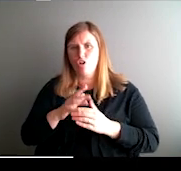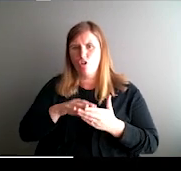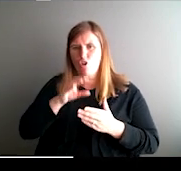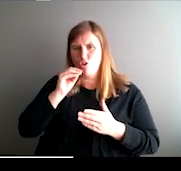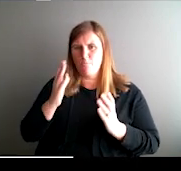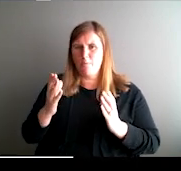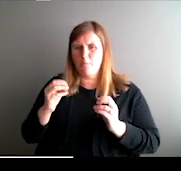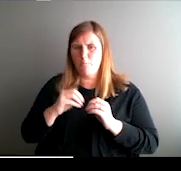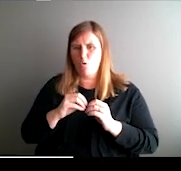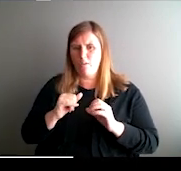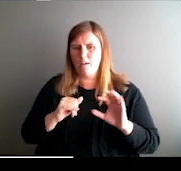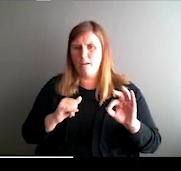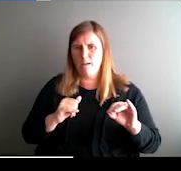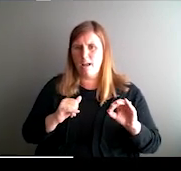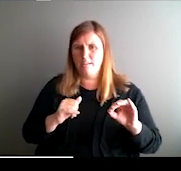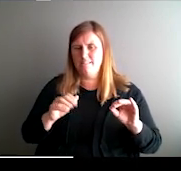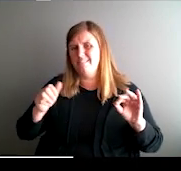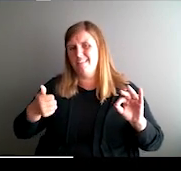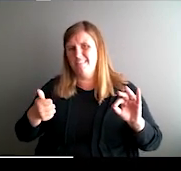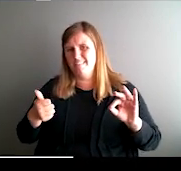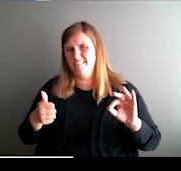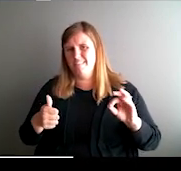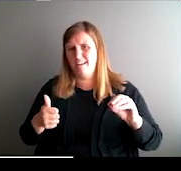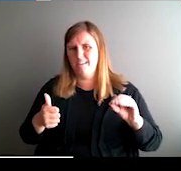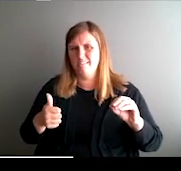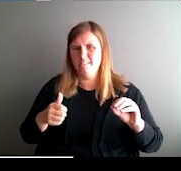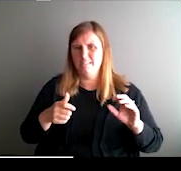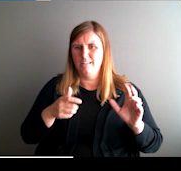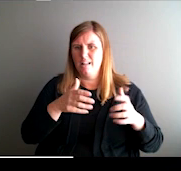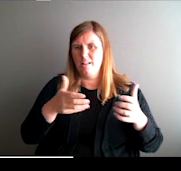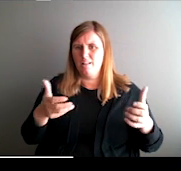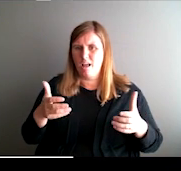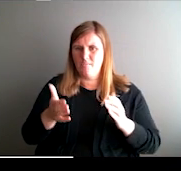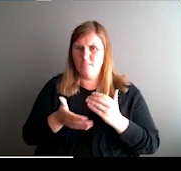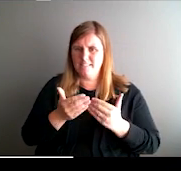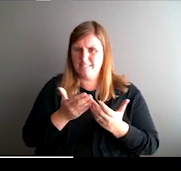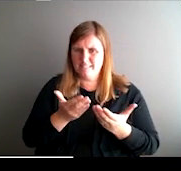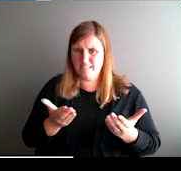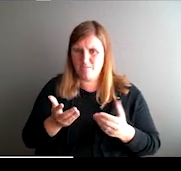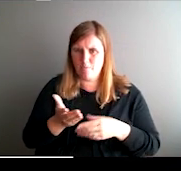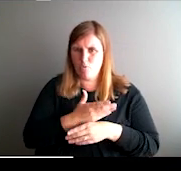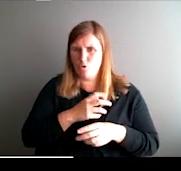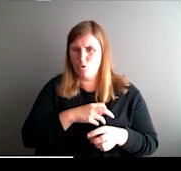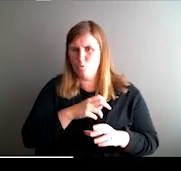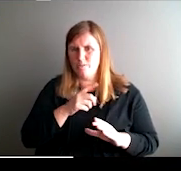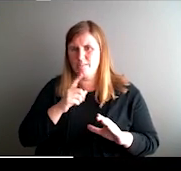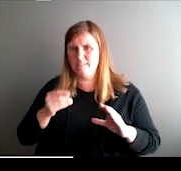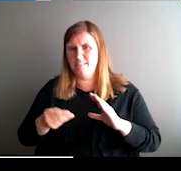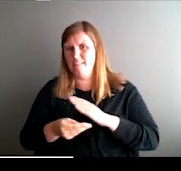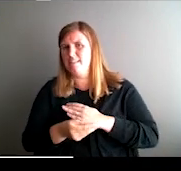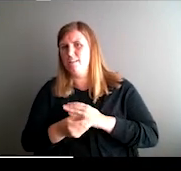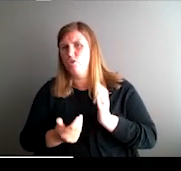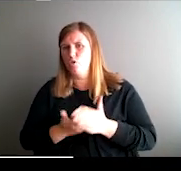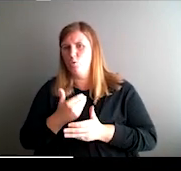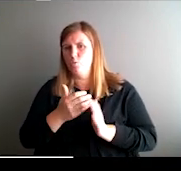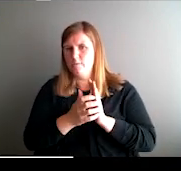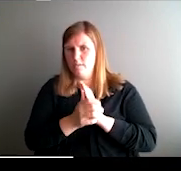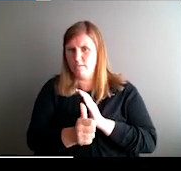be closer to a 90-10, where they're doing a lot of easy stuff before you sort of sneak in that new